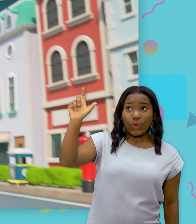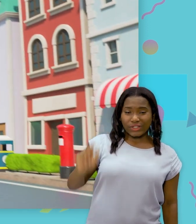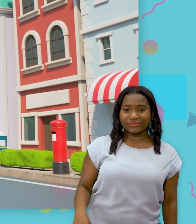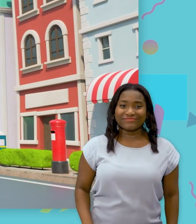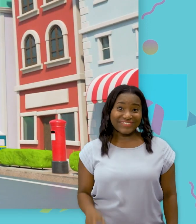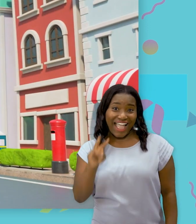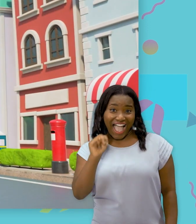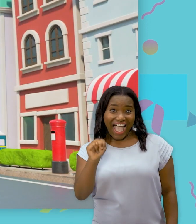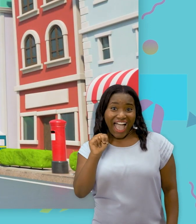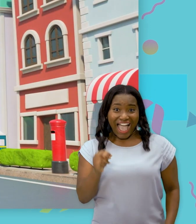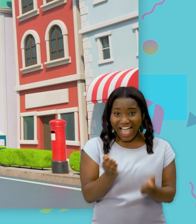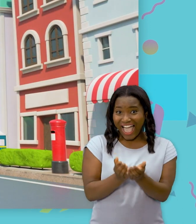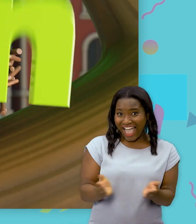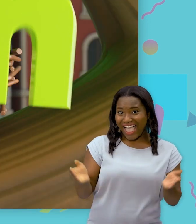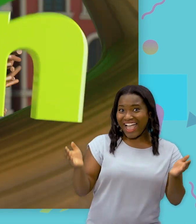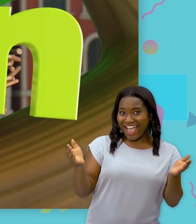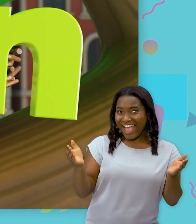Moon.